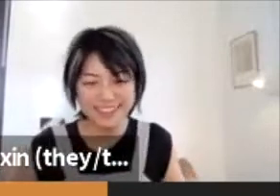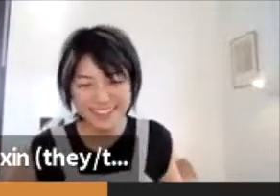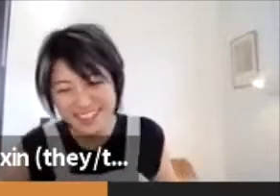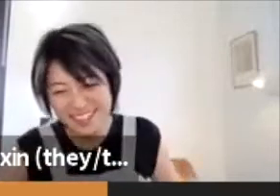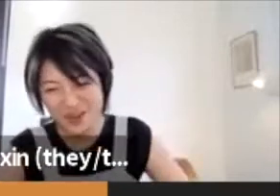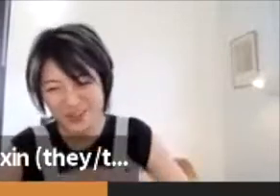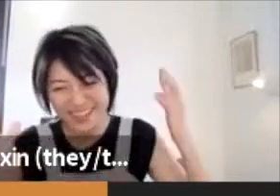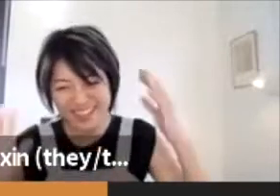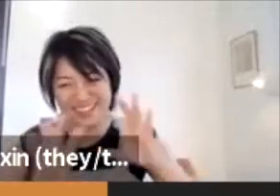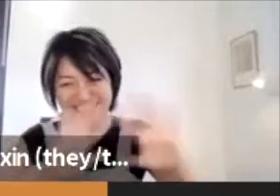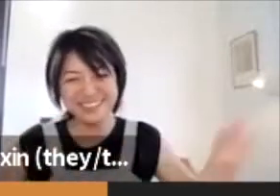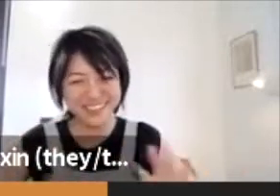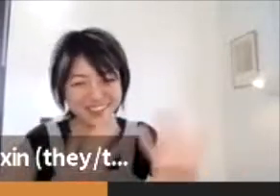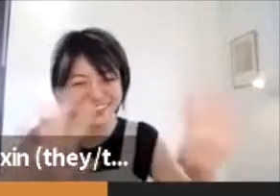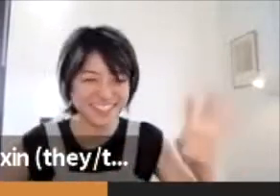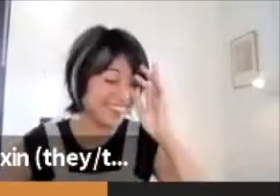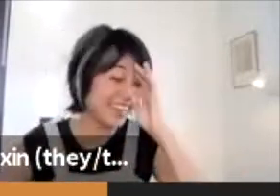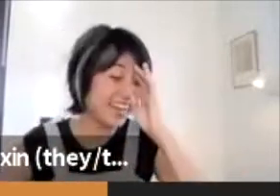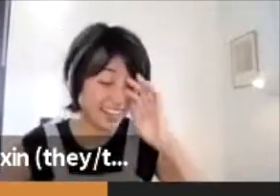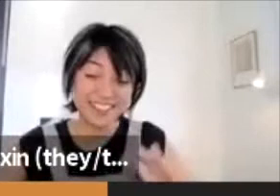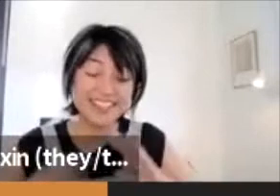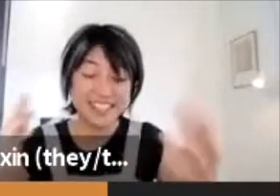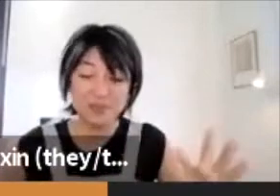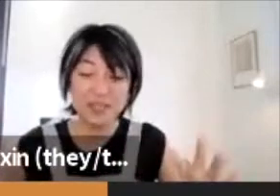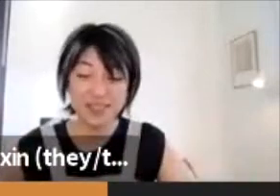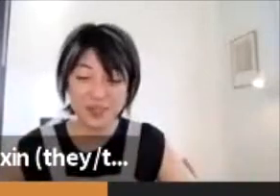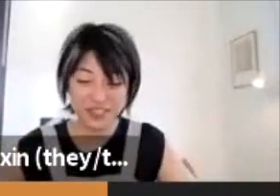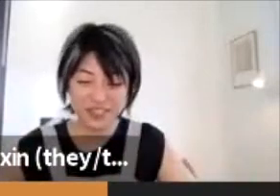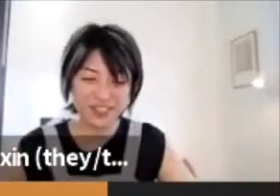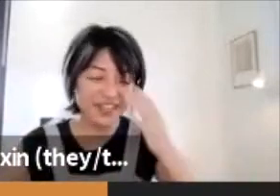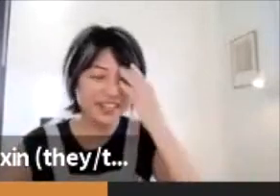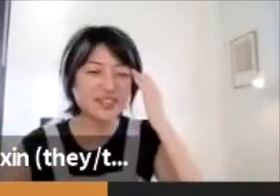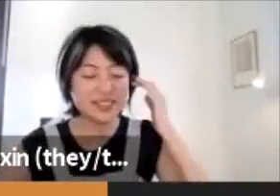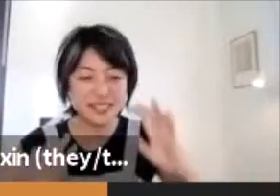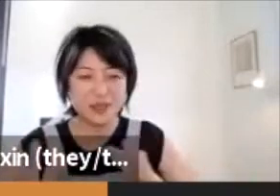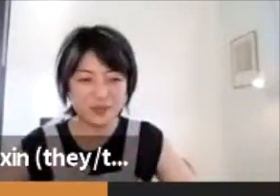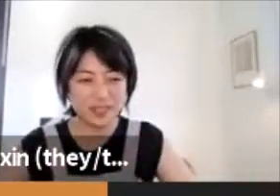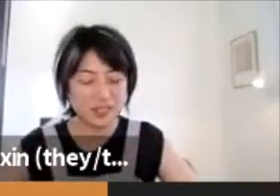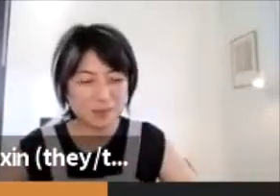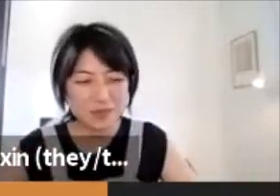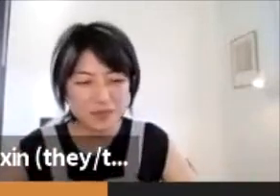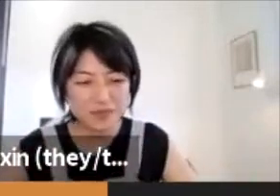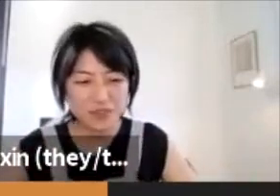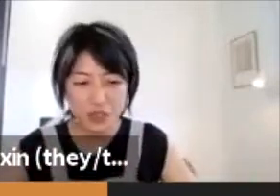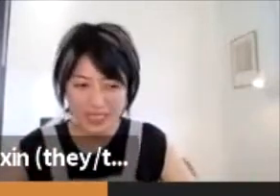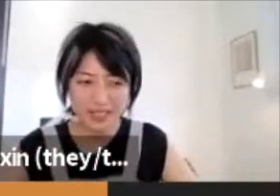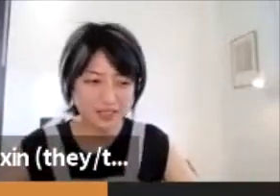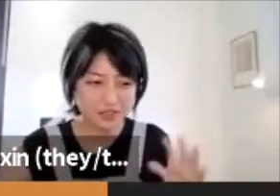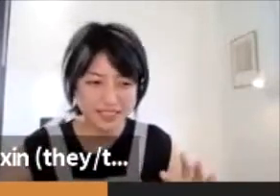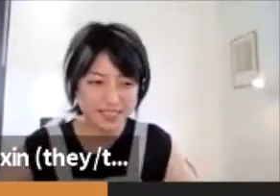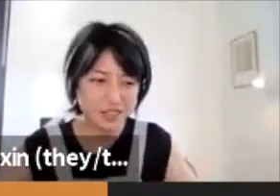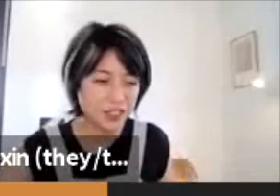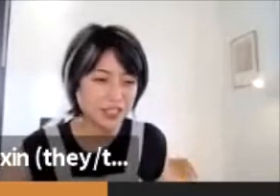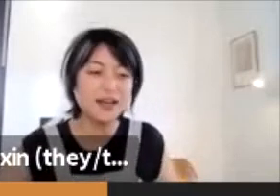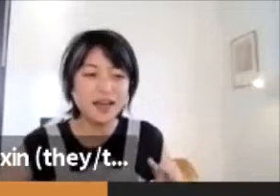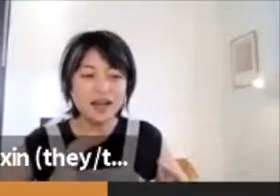now. so the recorded content is being sent through a server. So it's a little tricky, a little